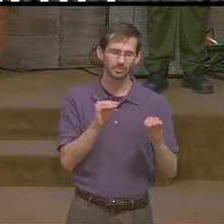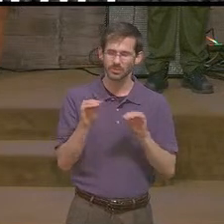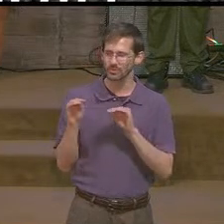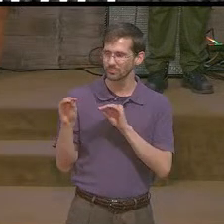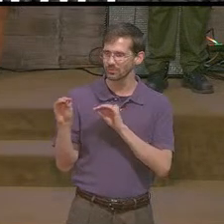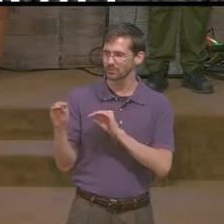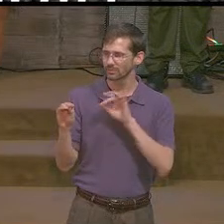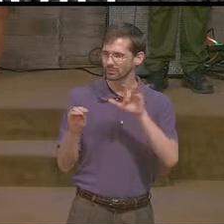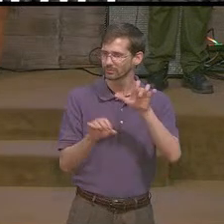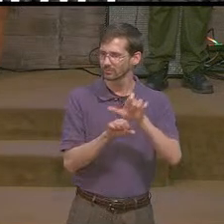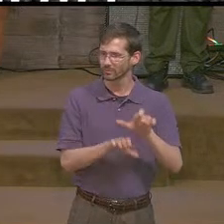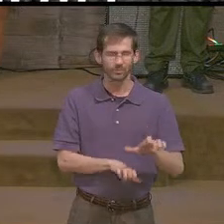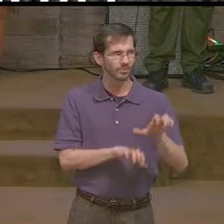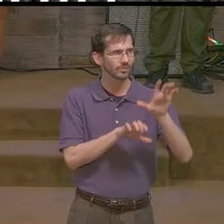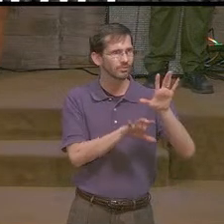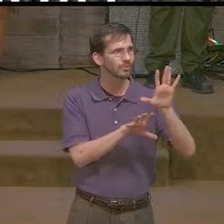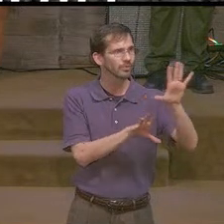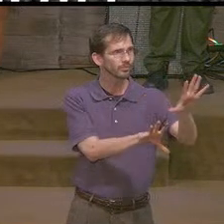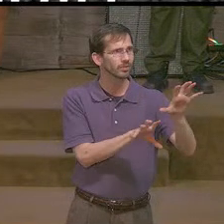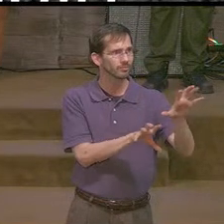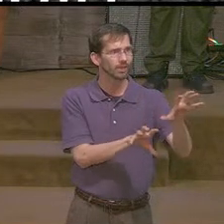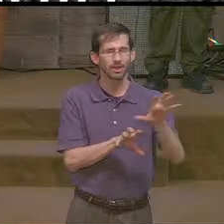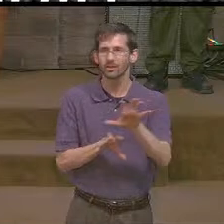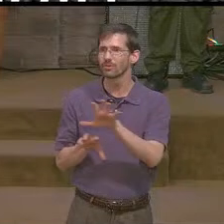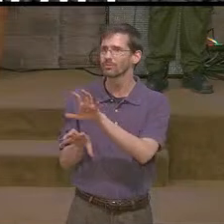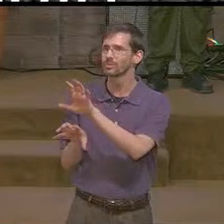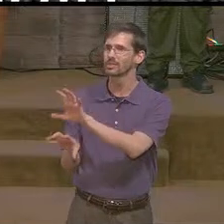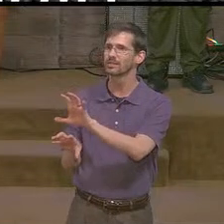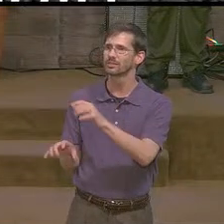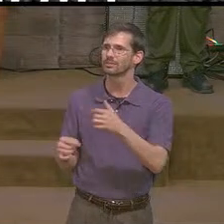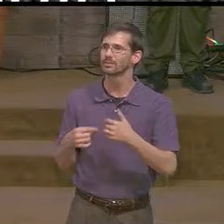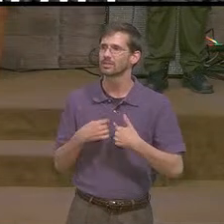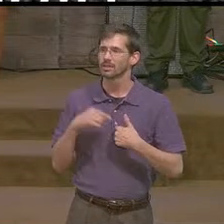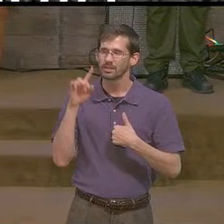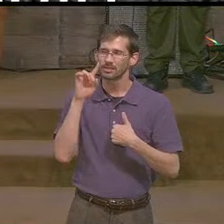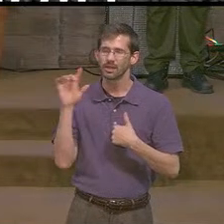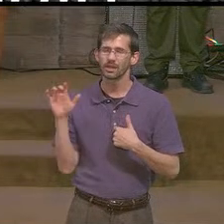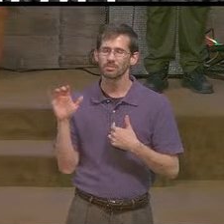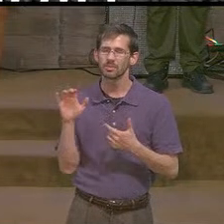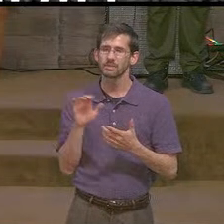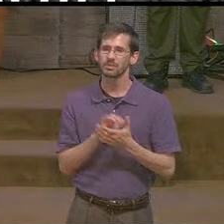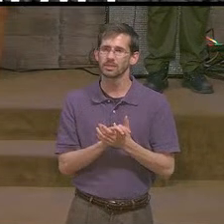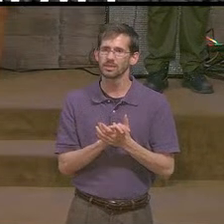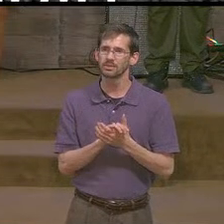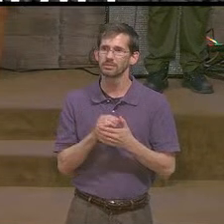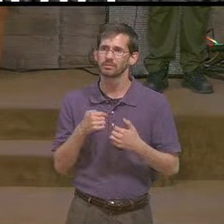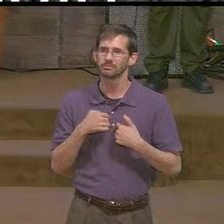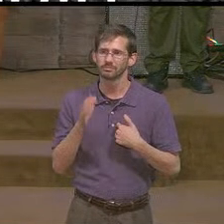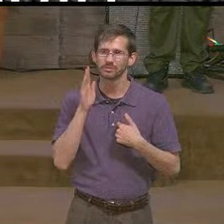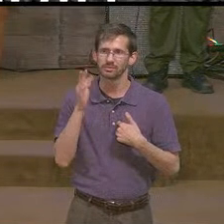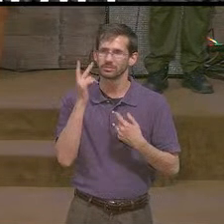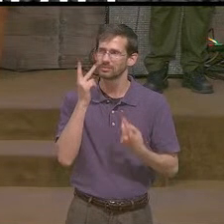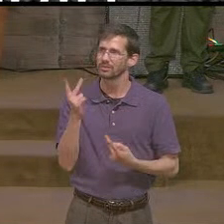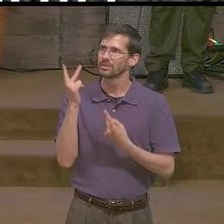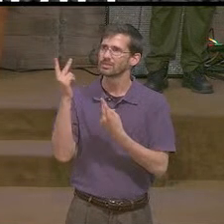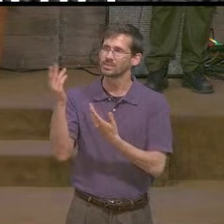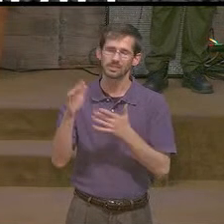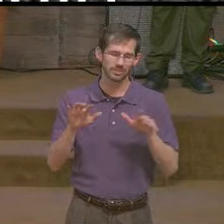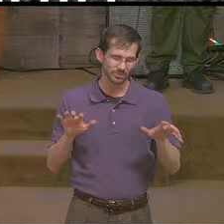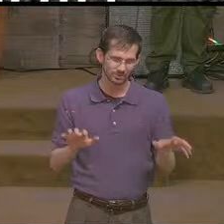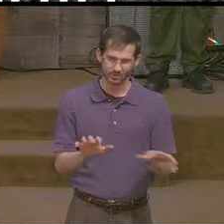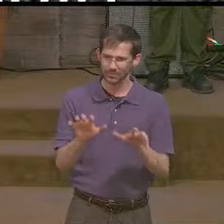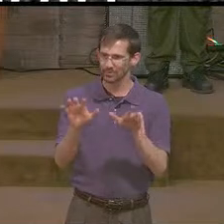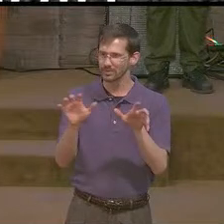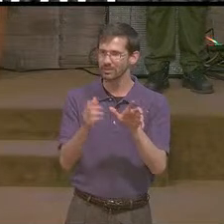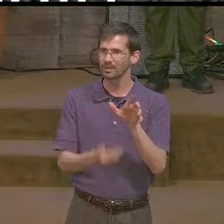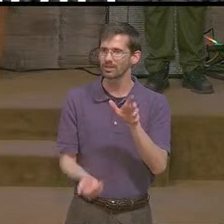you move. You move the mountains, and I believe that see